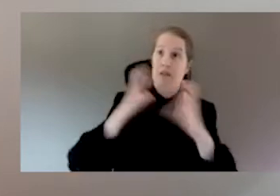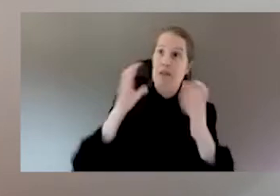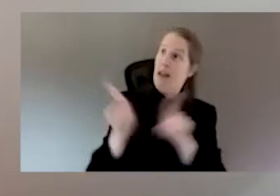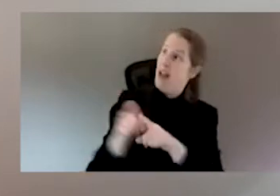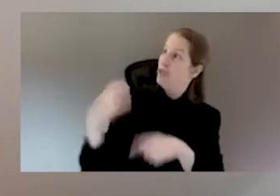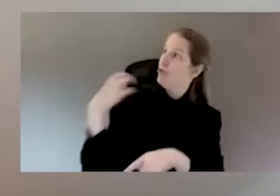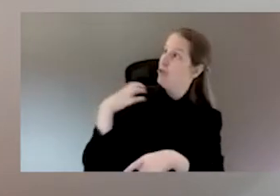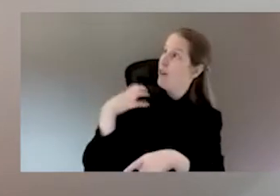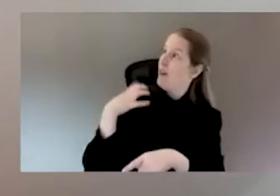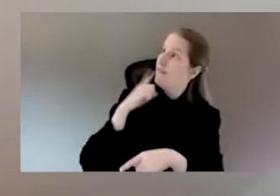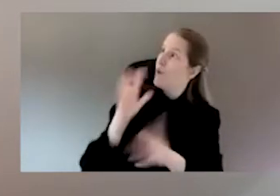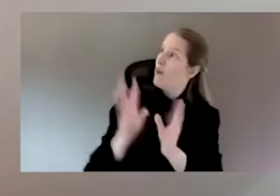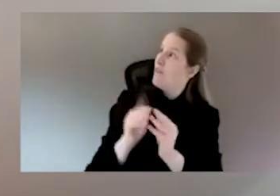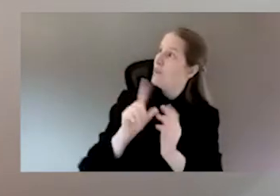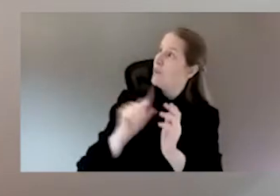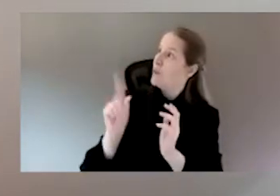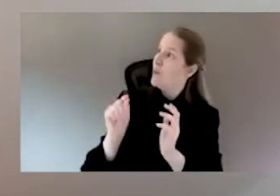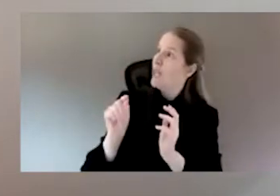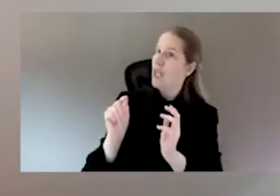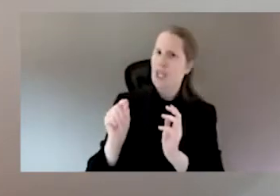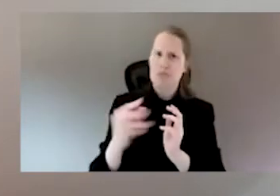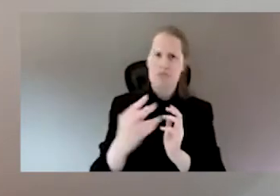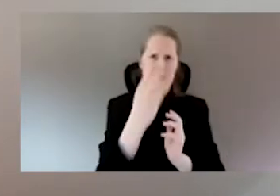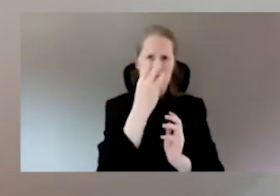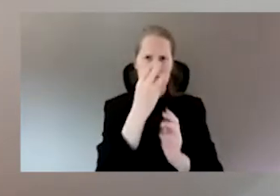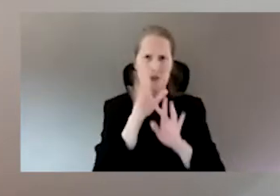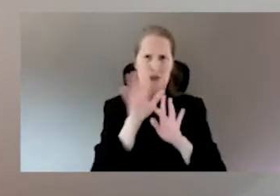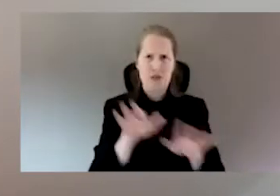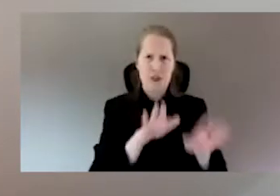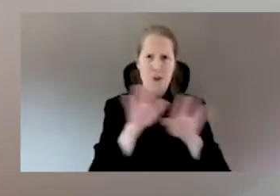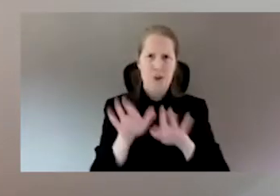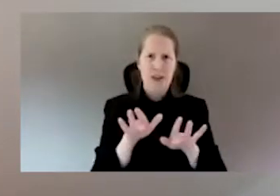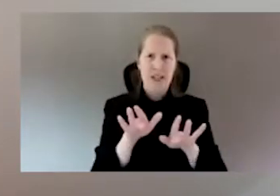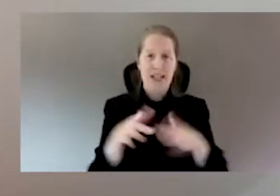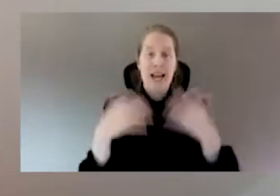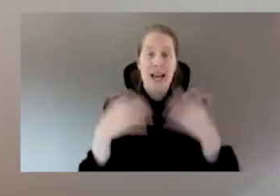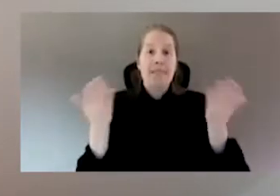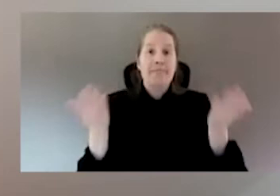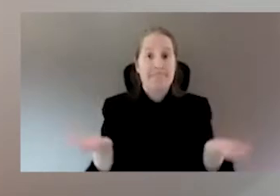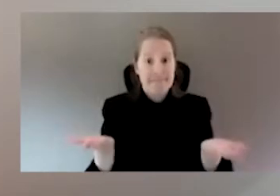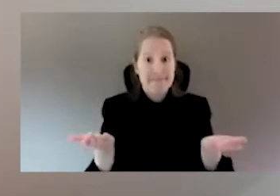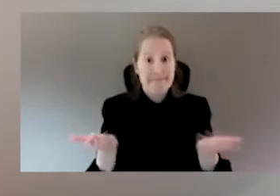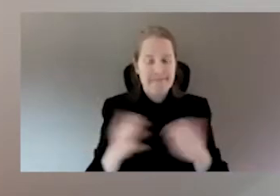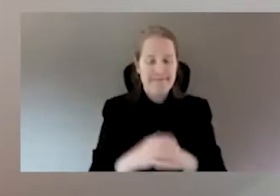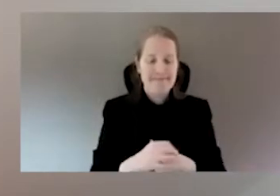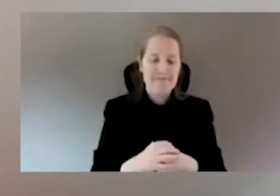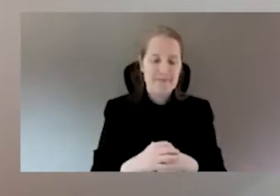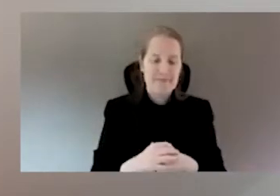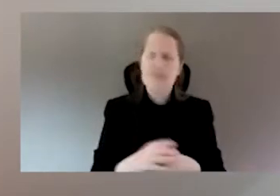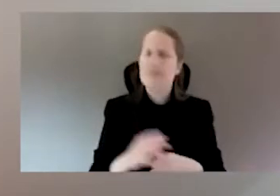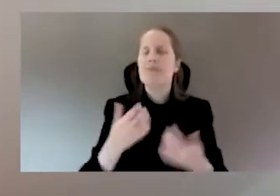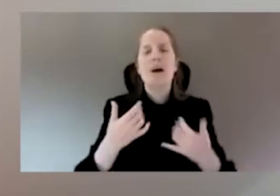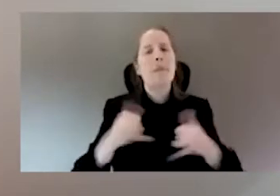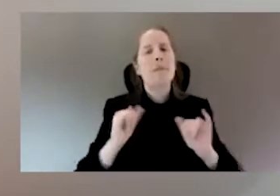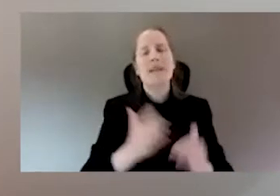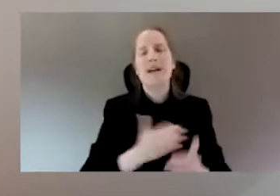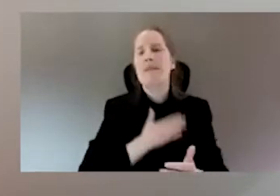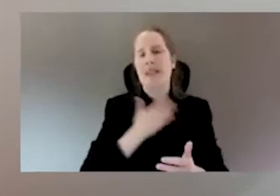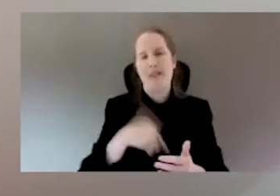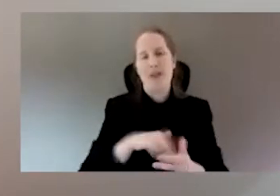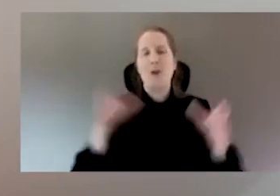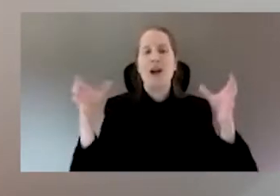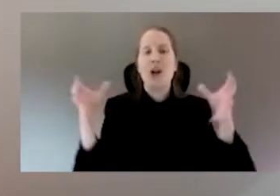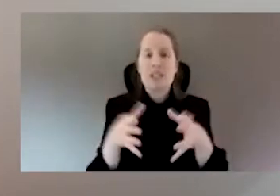that I would be speaking to you via a recording. But here we are, and I am so glad that we are together, even